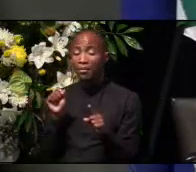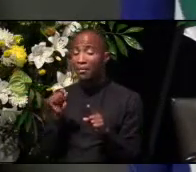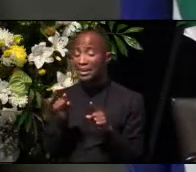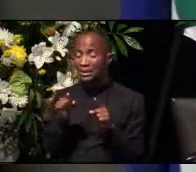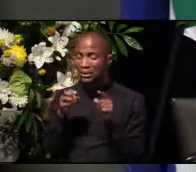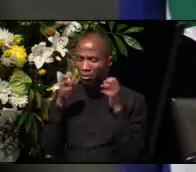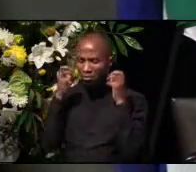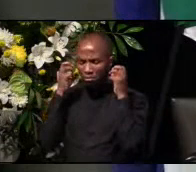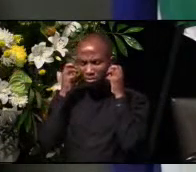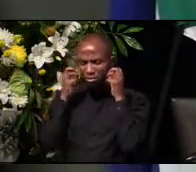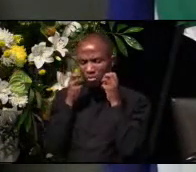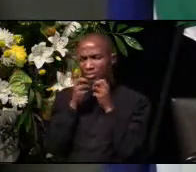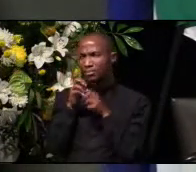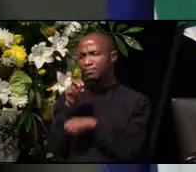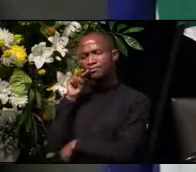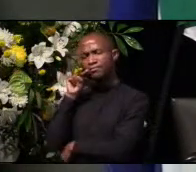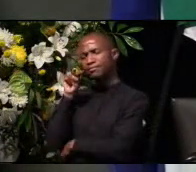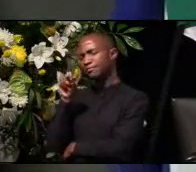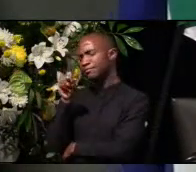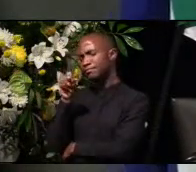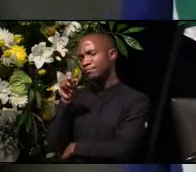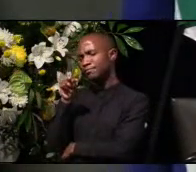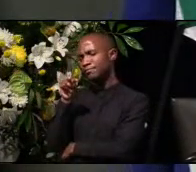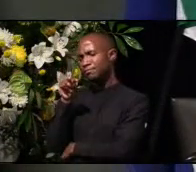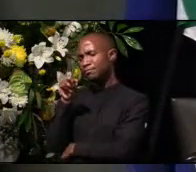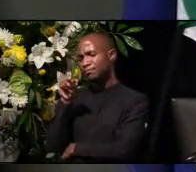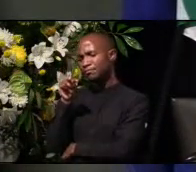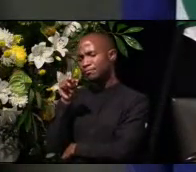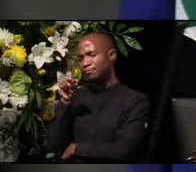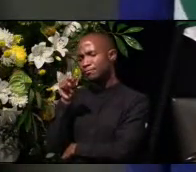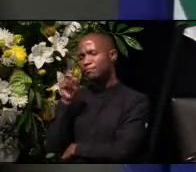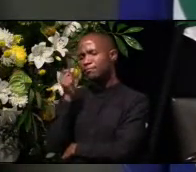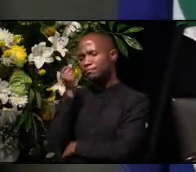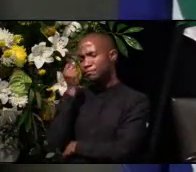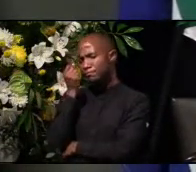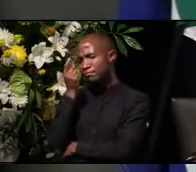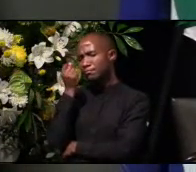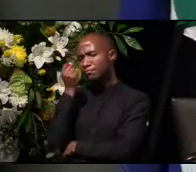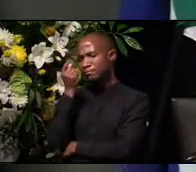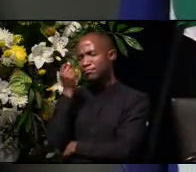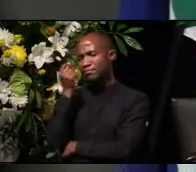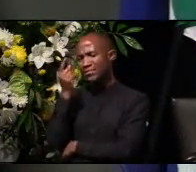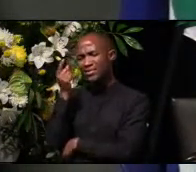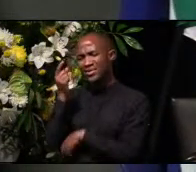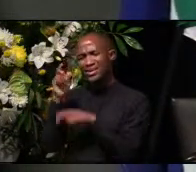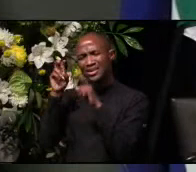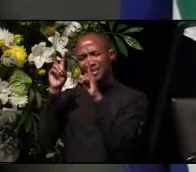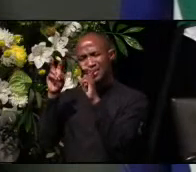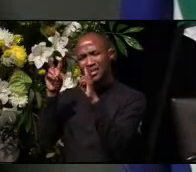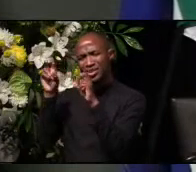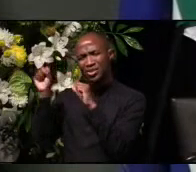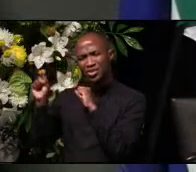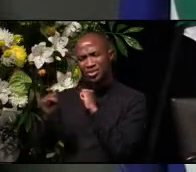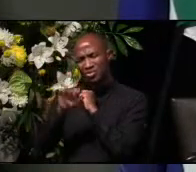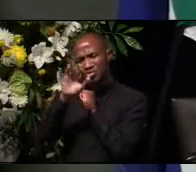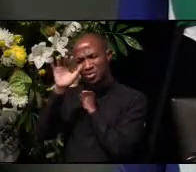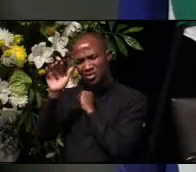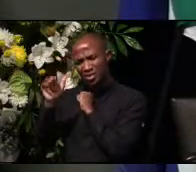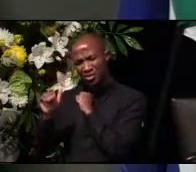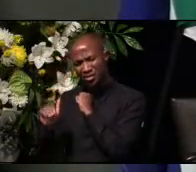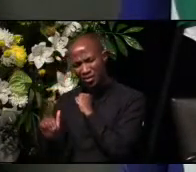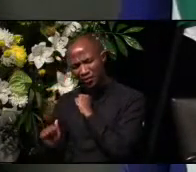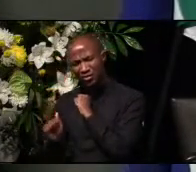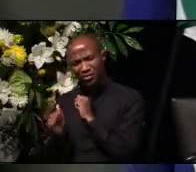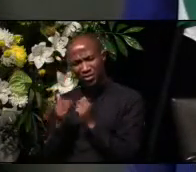contani realized that this addresses or addressed the situation in South Africa much better than the Communist Party